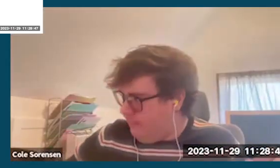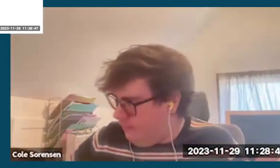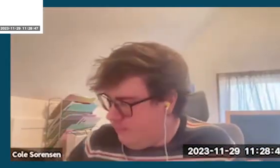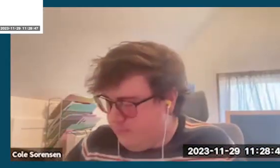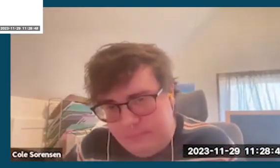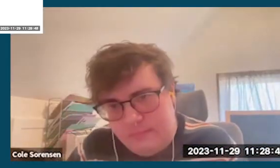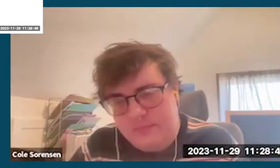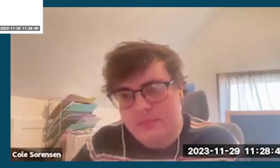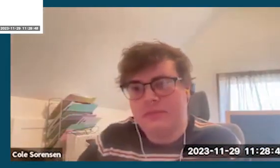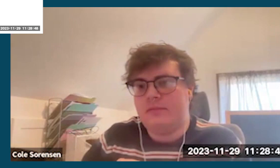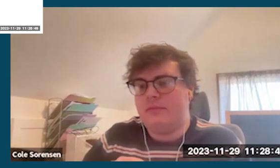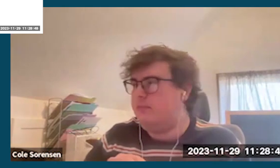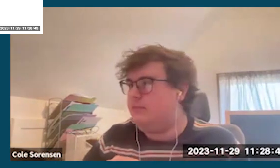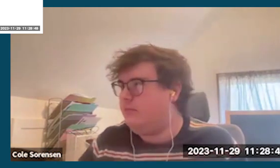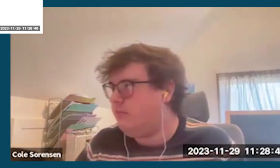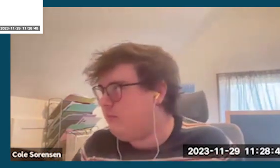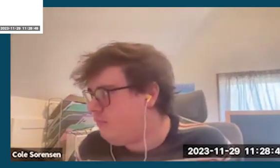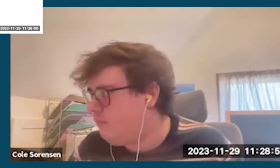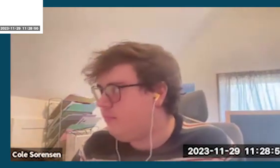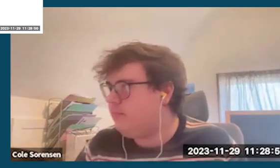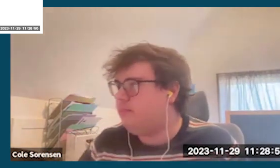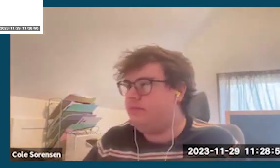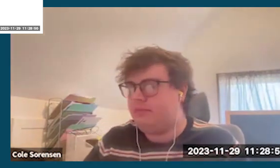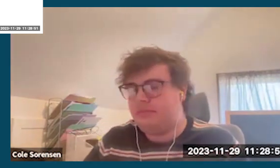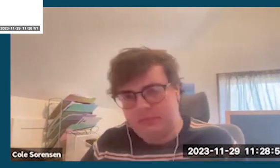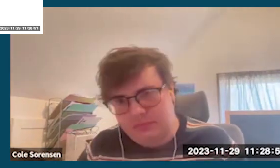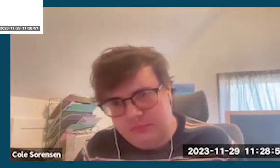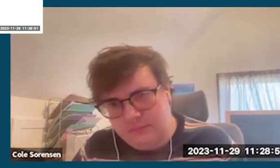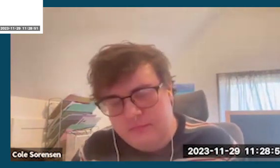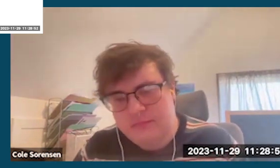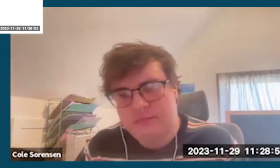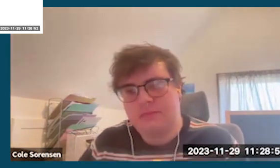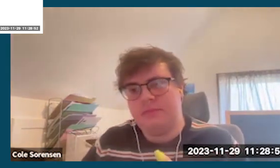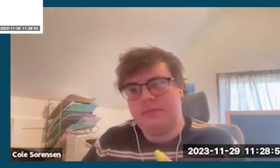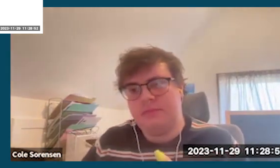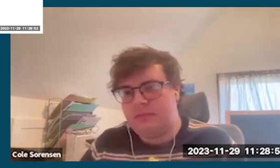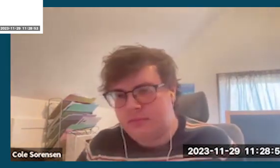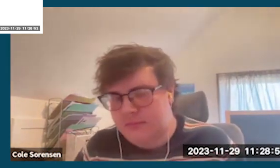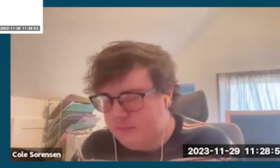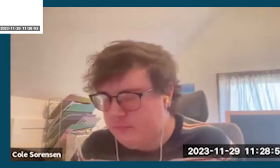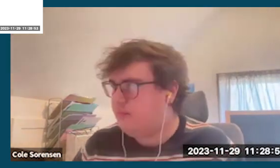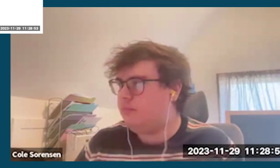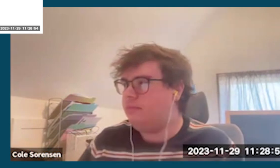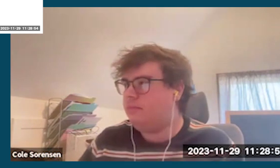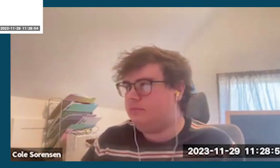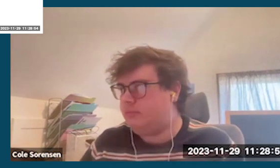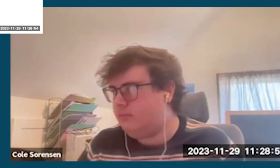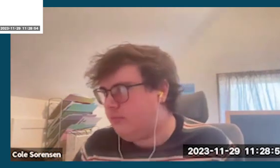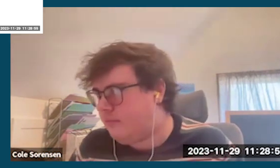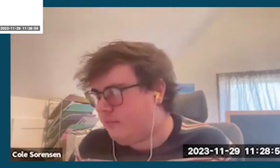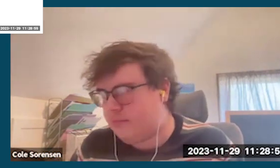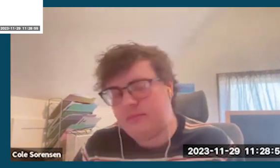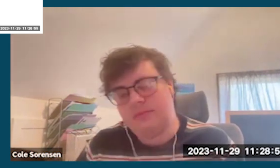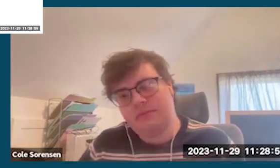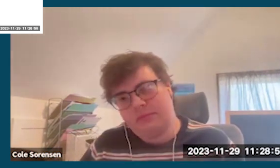Longer appointments, when possible, is very helpful. It takes me longer to communicate, and I can't get through as much in a